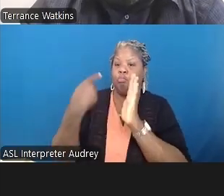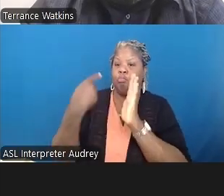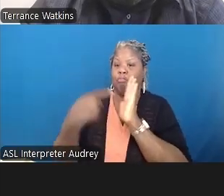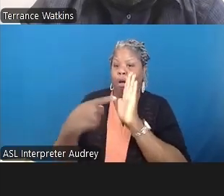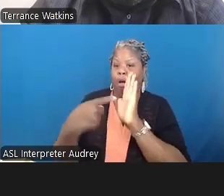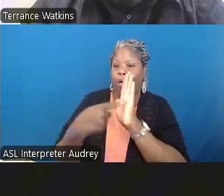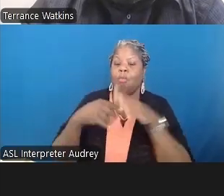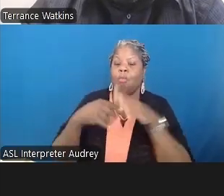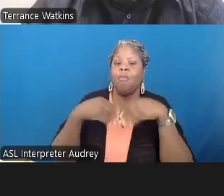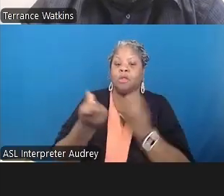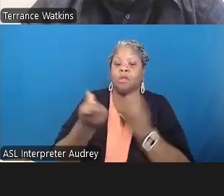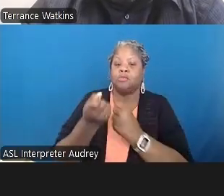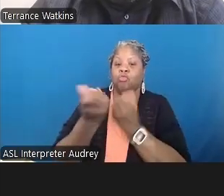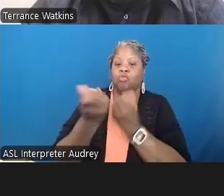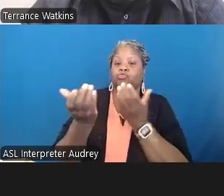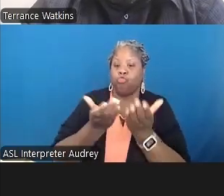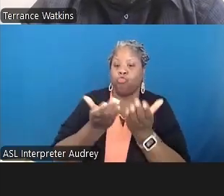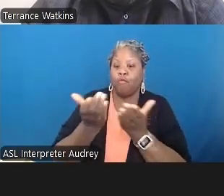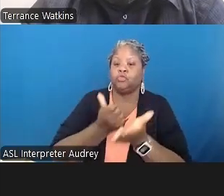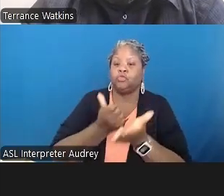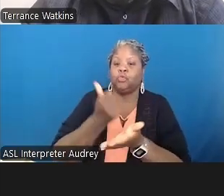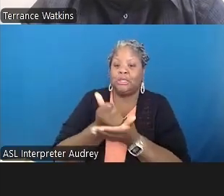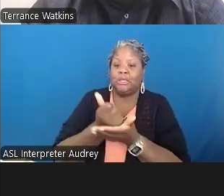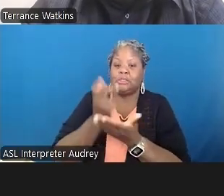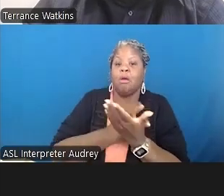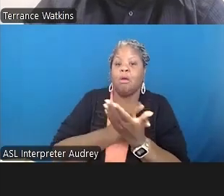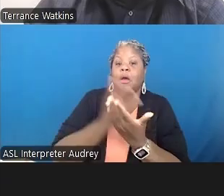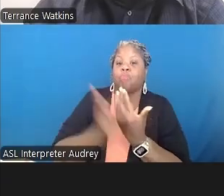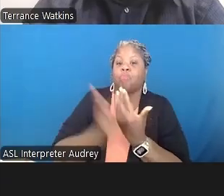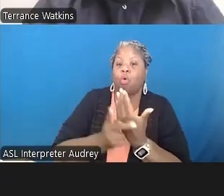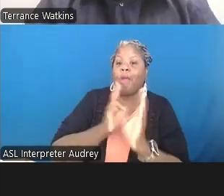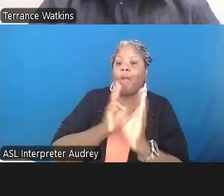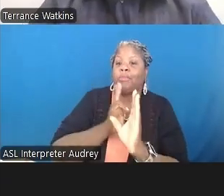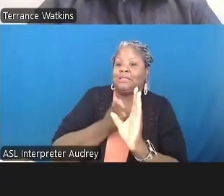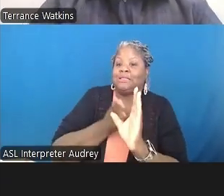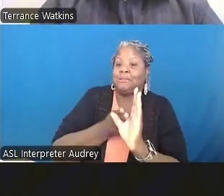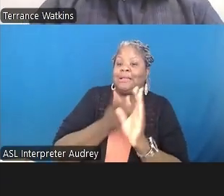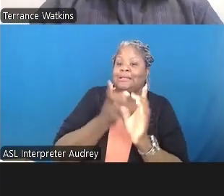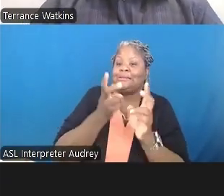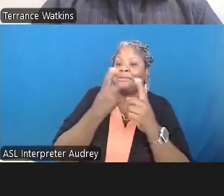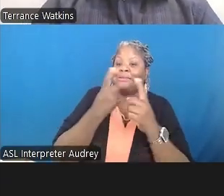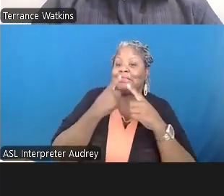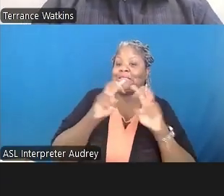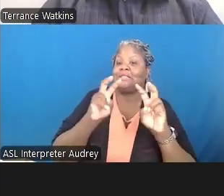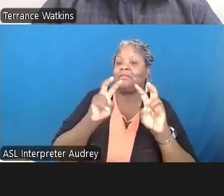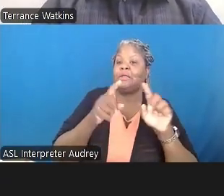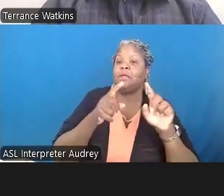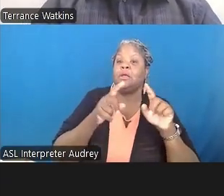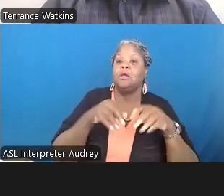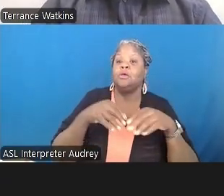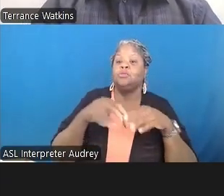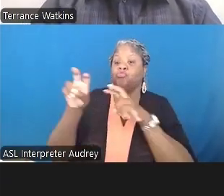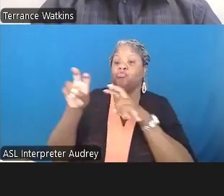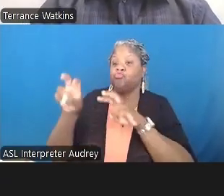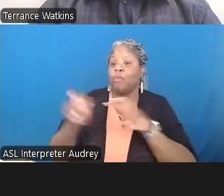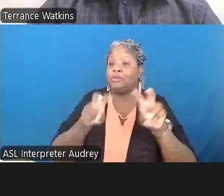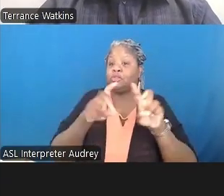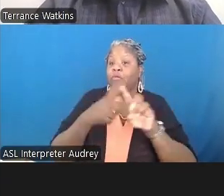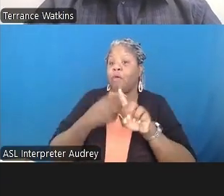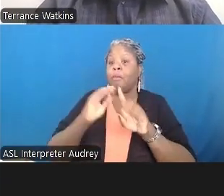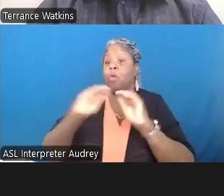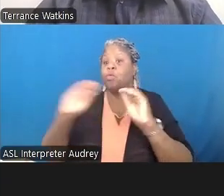providing support services to assist program participants successfully transition from homelessness to housing